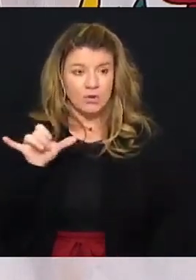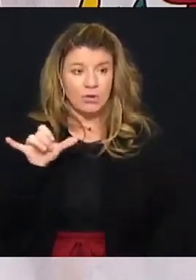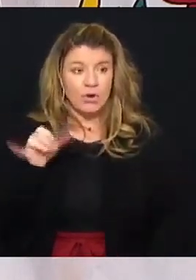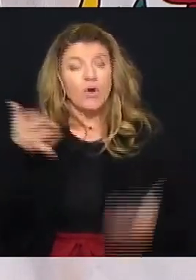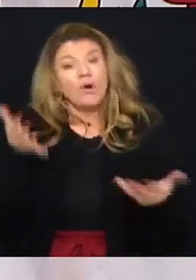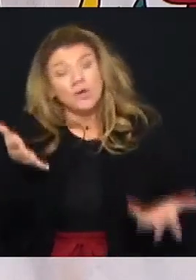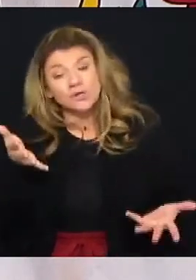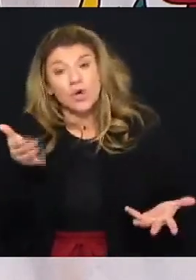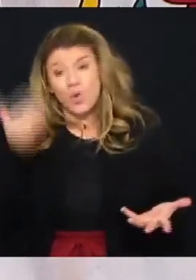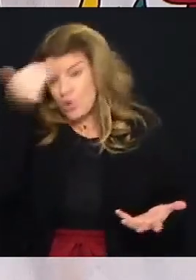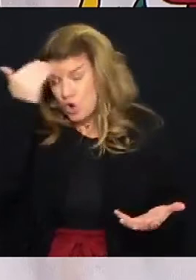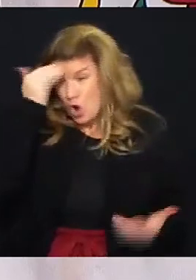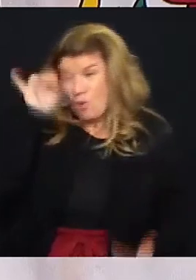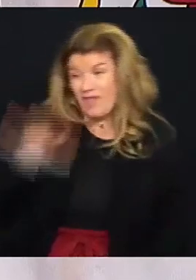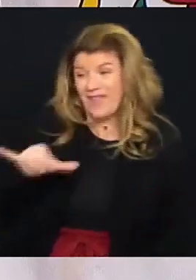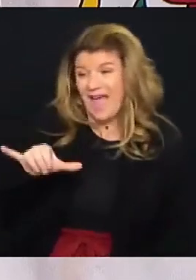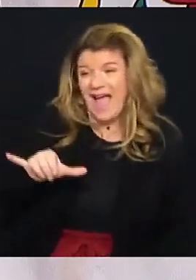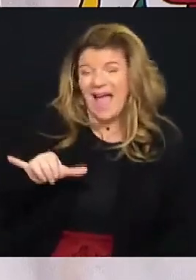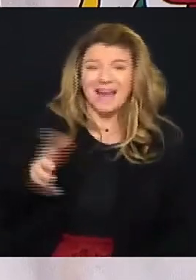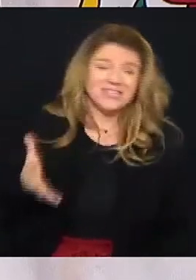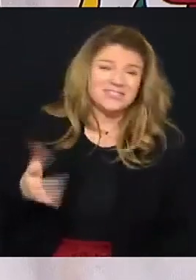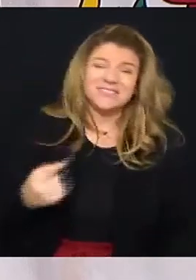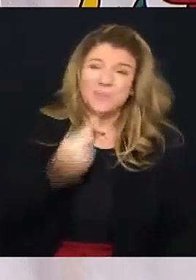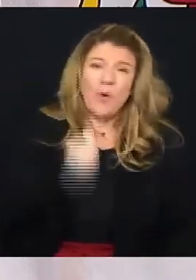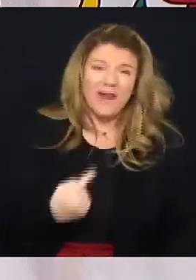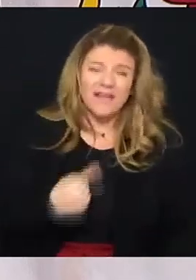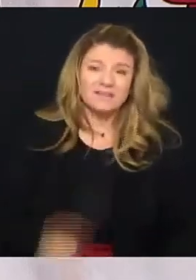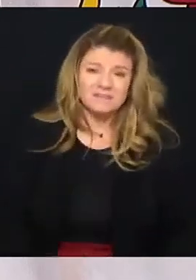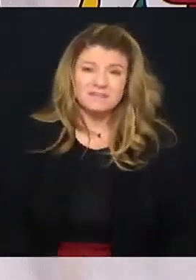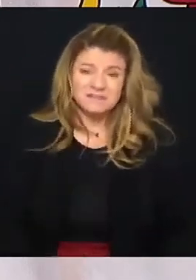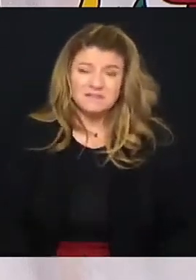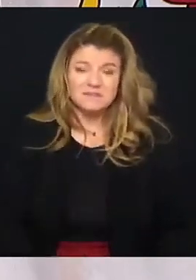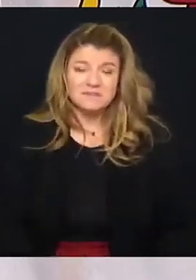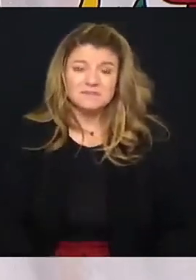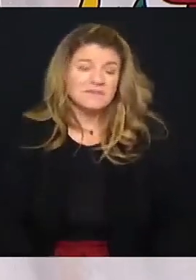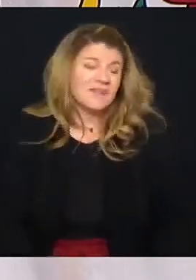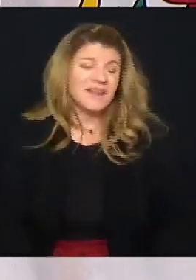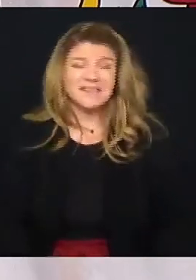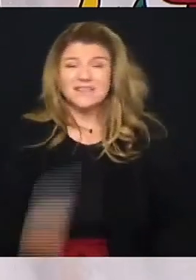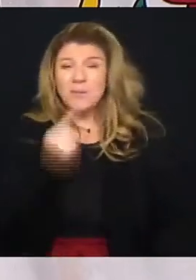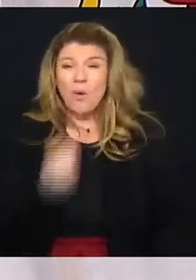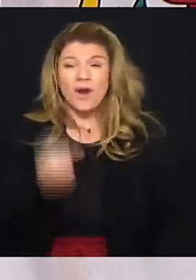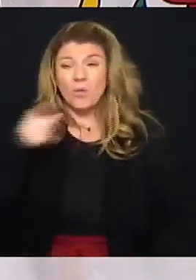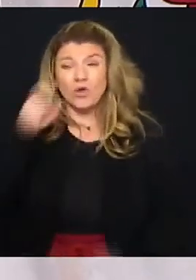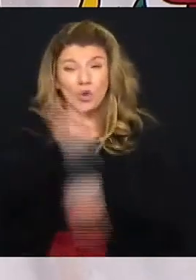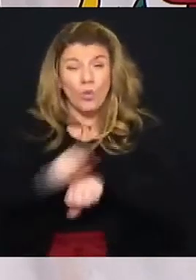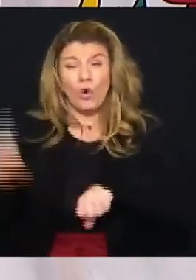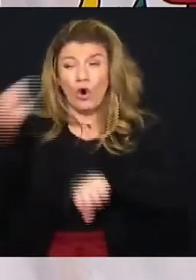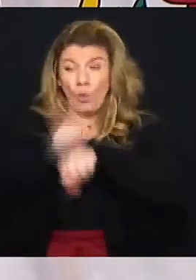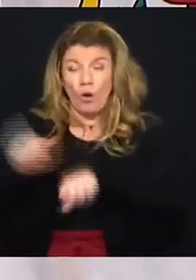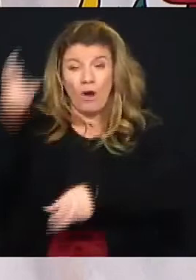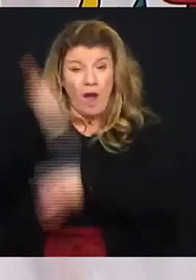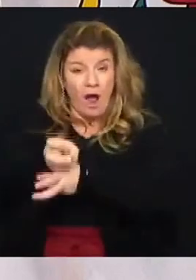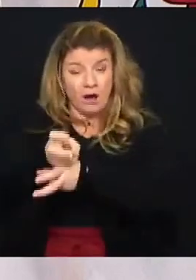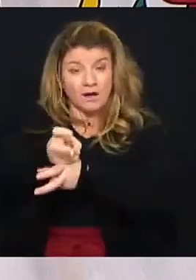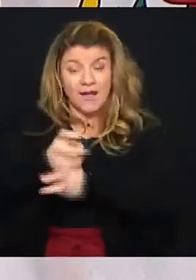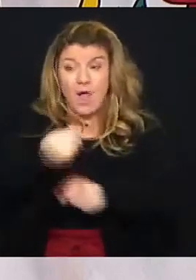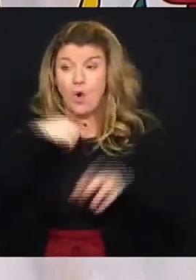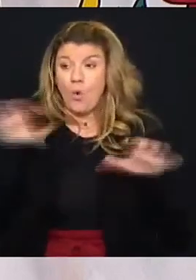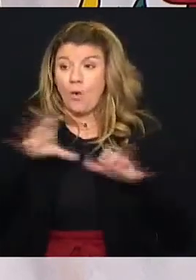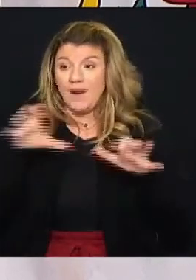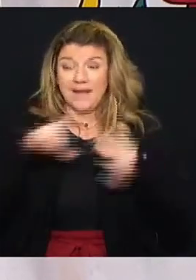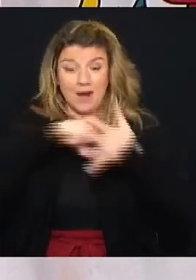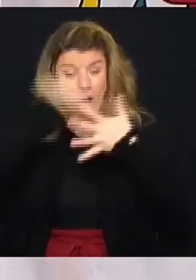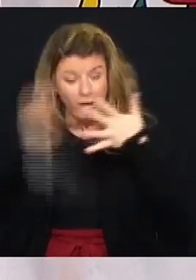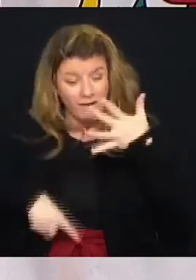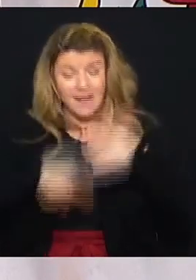with all that being said, it's disappointing. You know, it's disappointing. I mean, you know, when you work your tail off and everything, and we did all kinds of